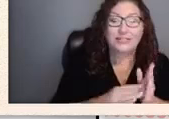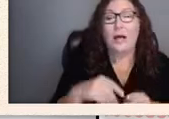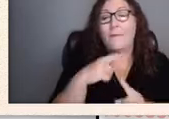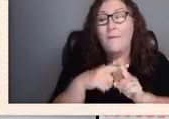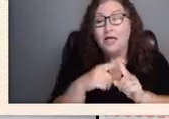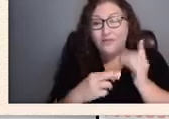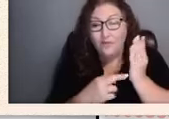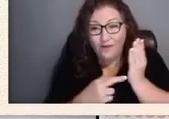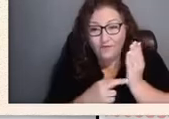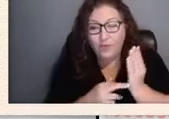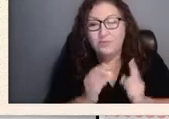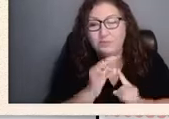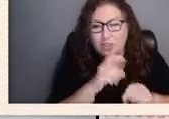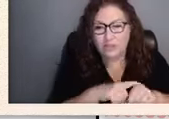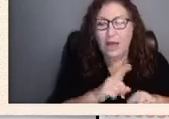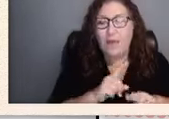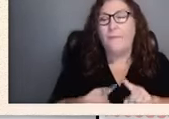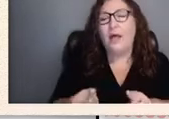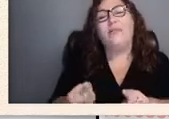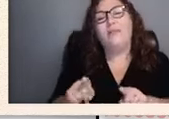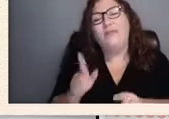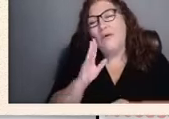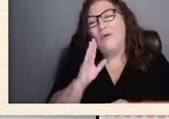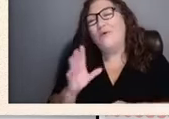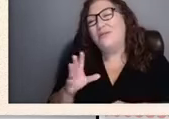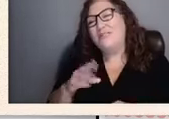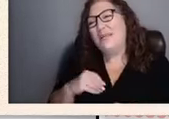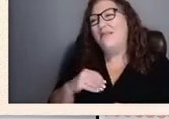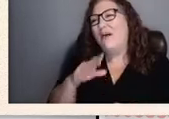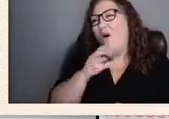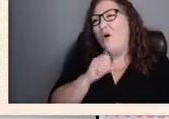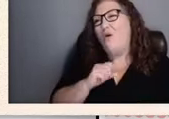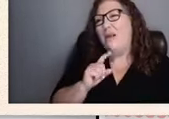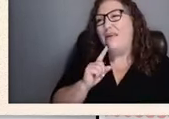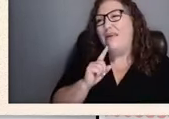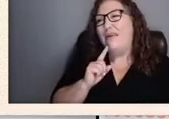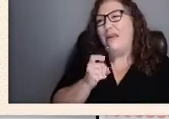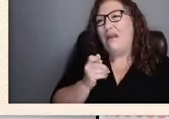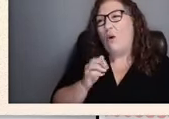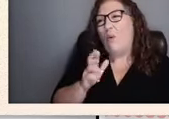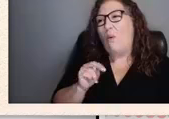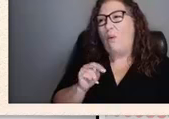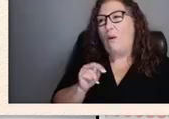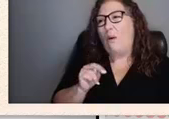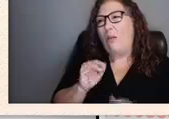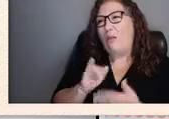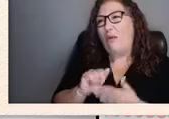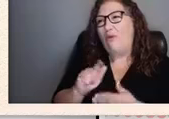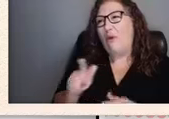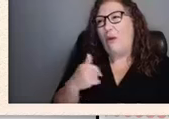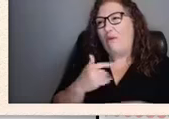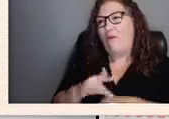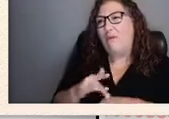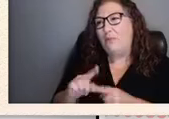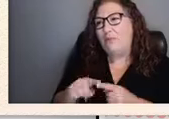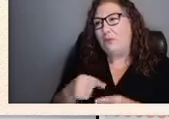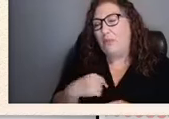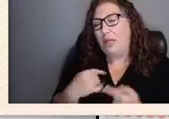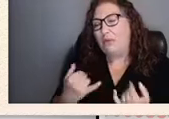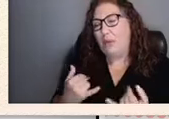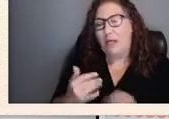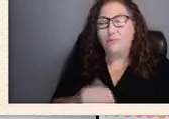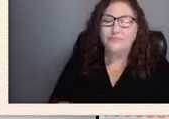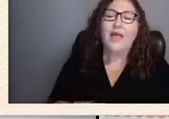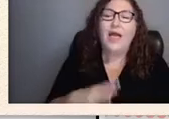the old candy corn if that's all that they've got available to them as well. And that can factor into how